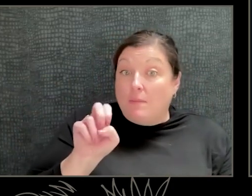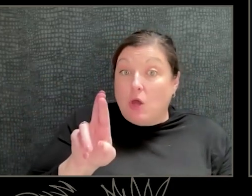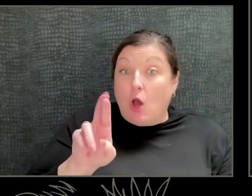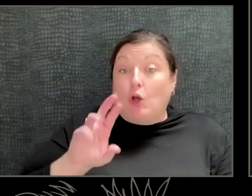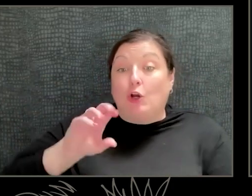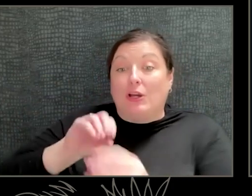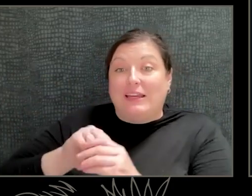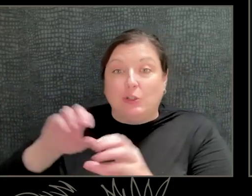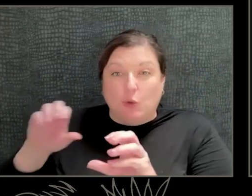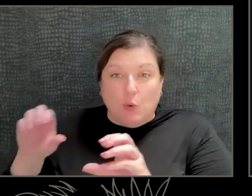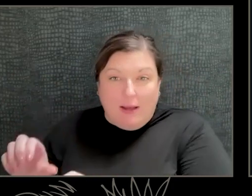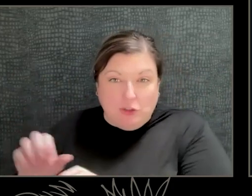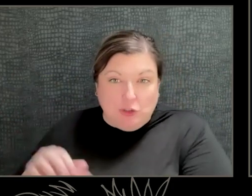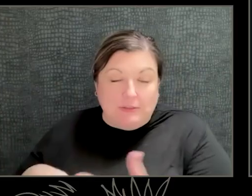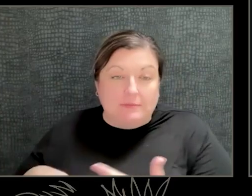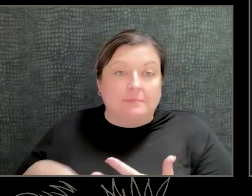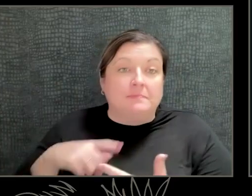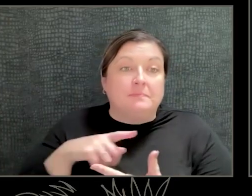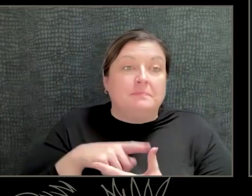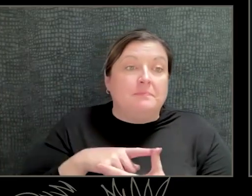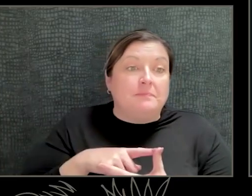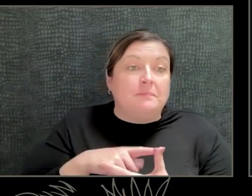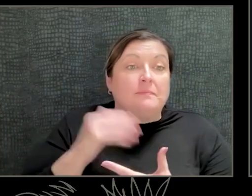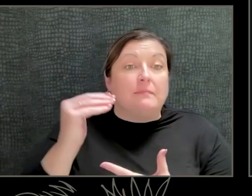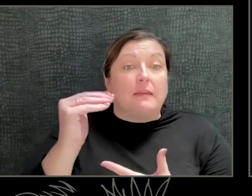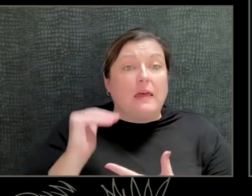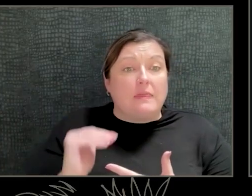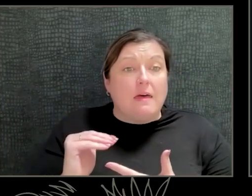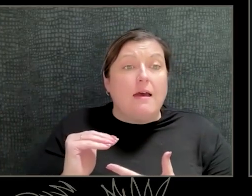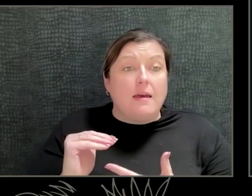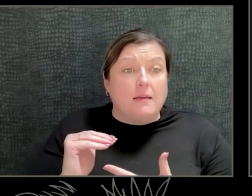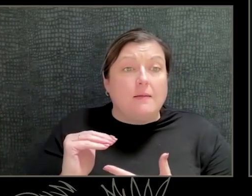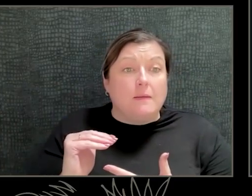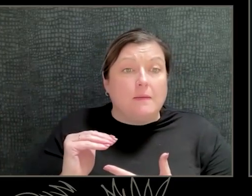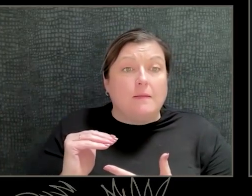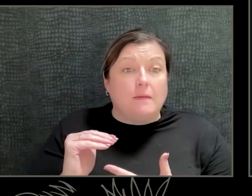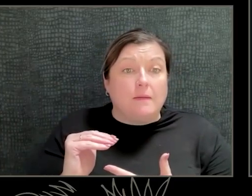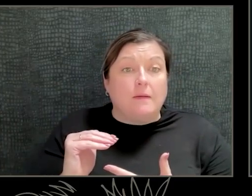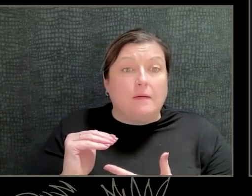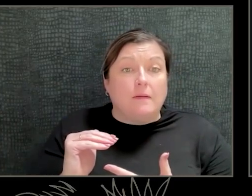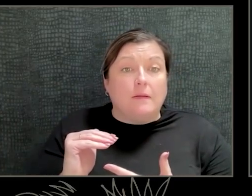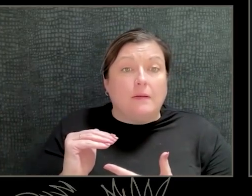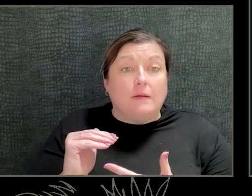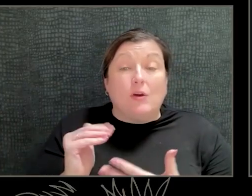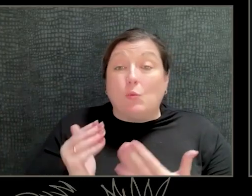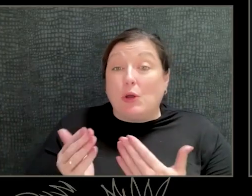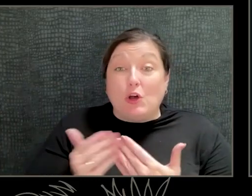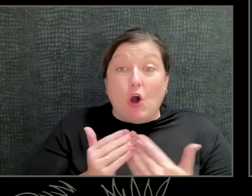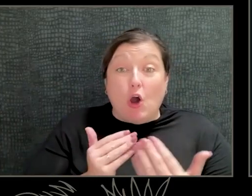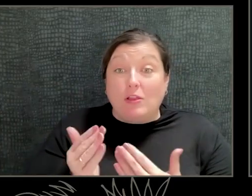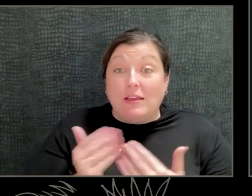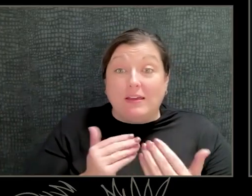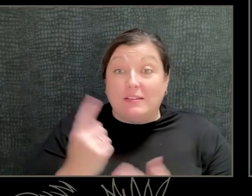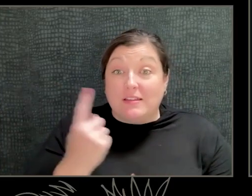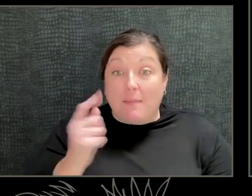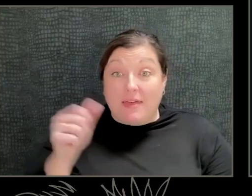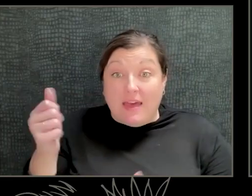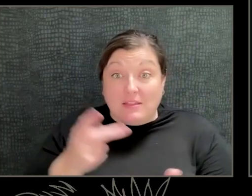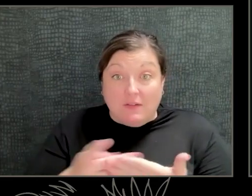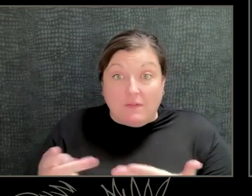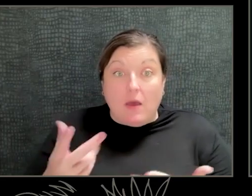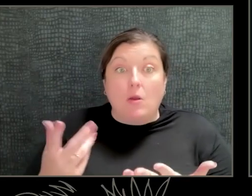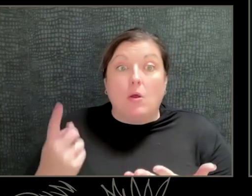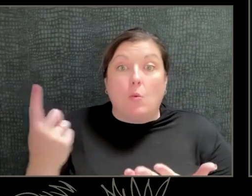our action. And then regardless of if anything else in the job failed, we always want